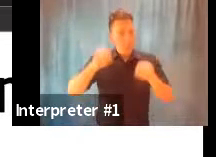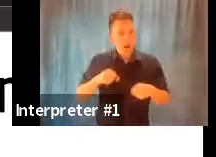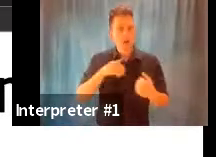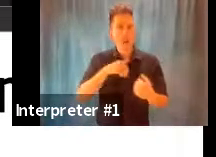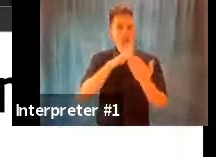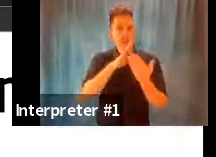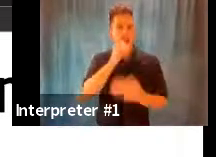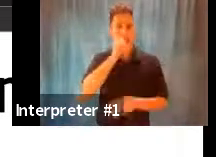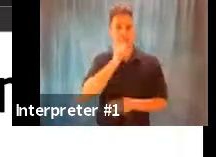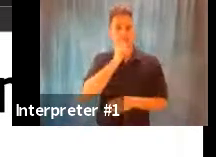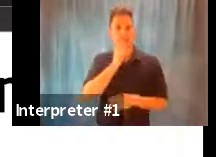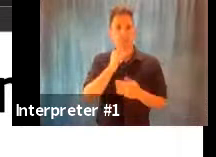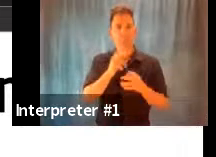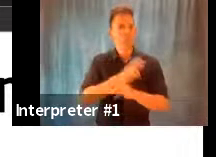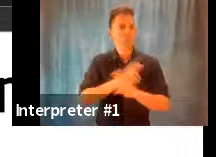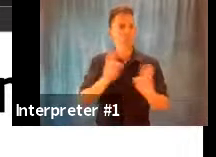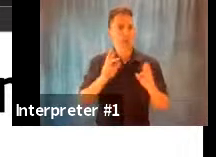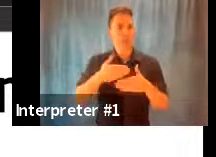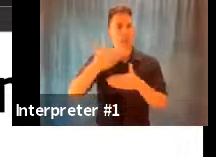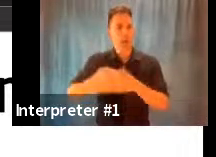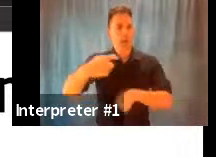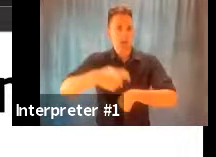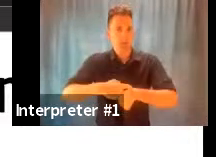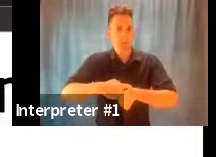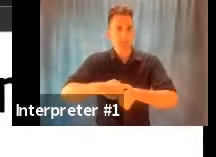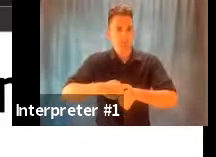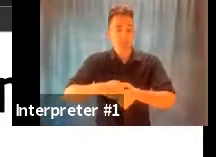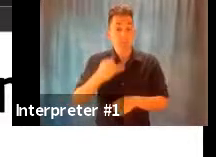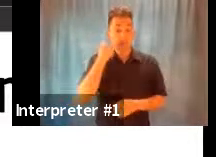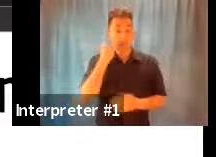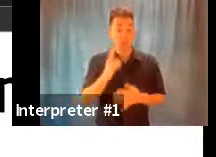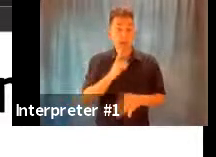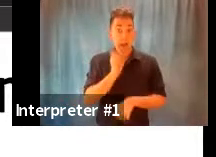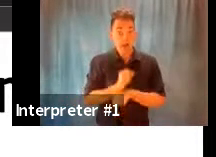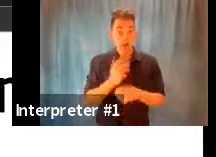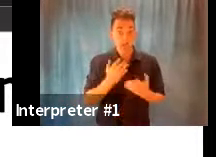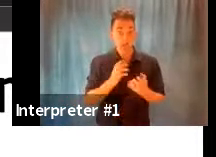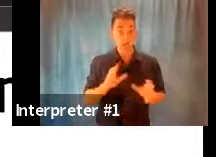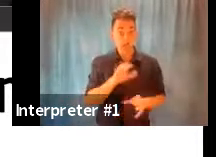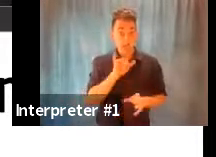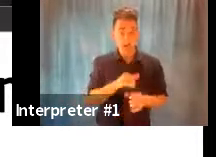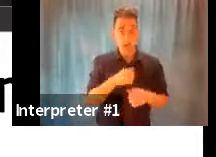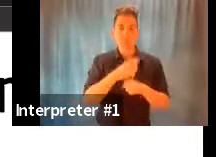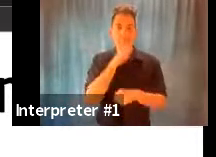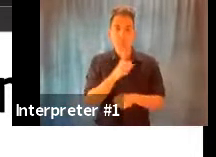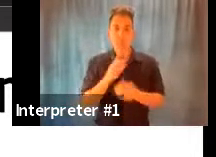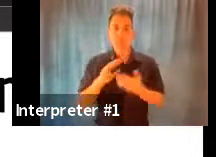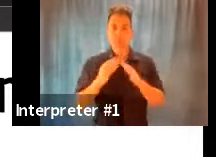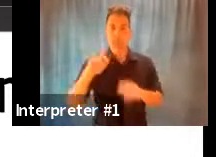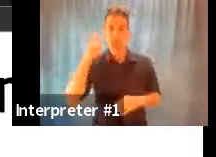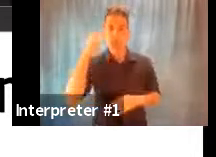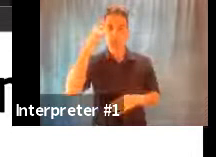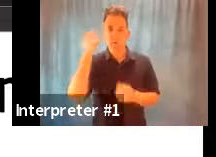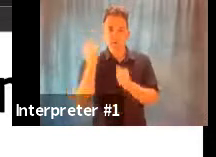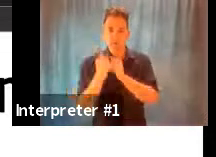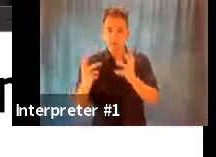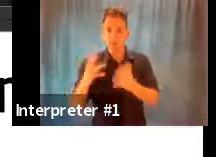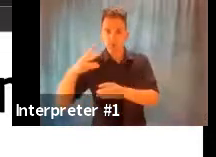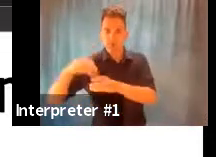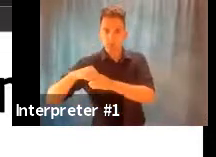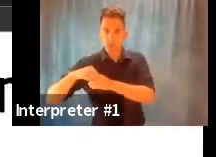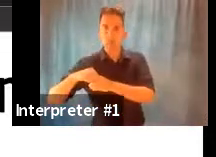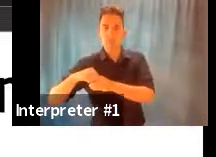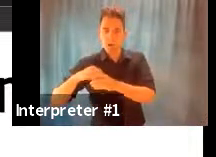do that, we have to make sure that we are building out the staff capacity in city government to oversee, implement,